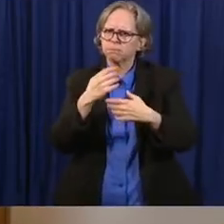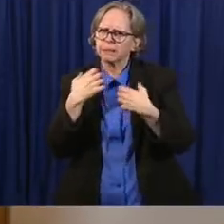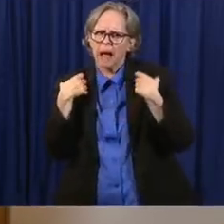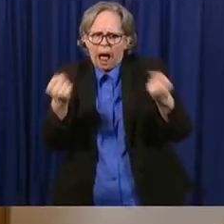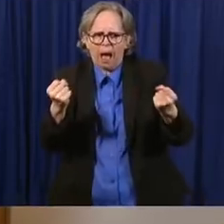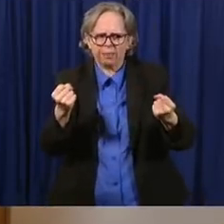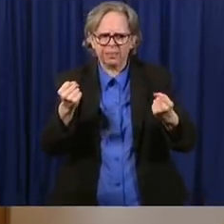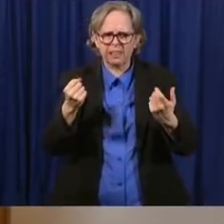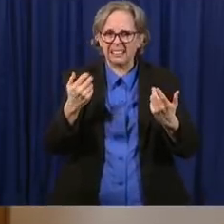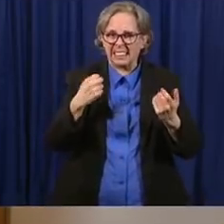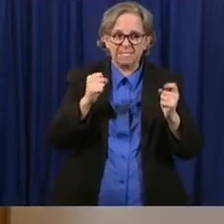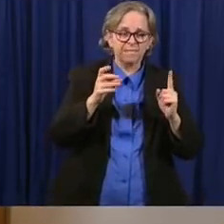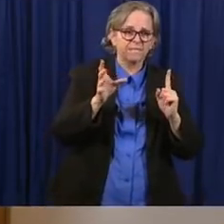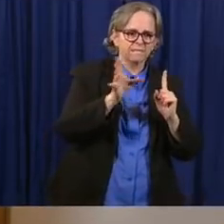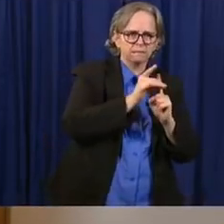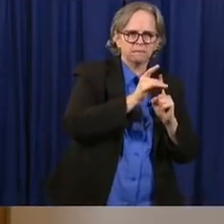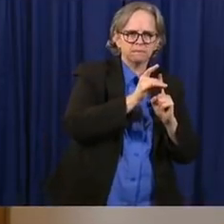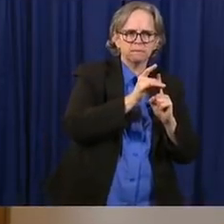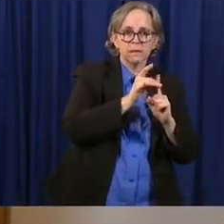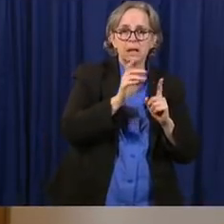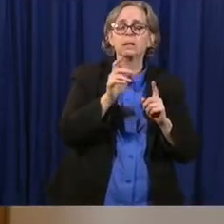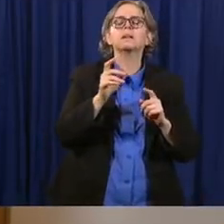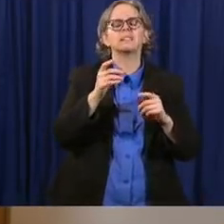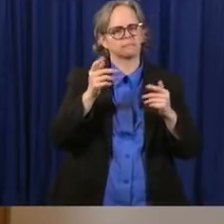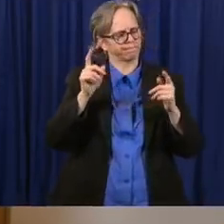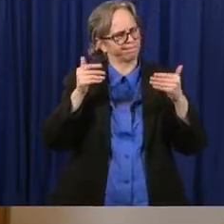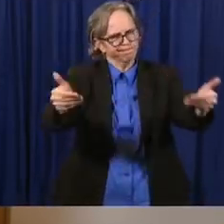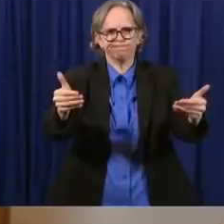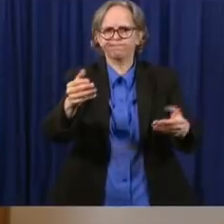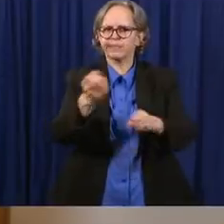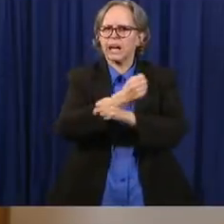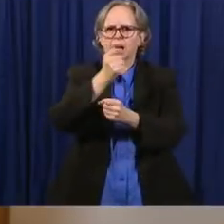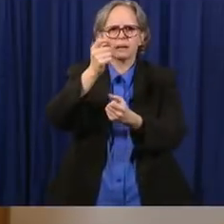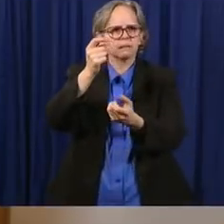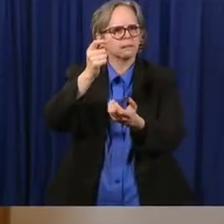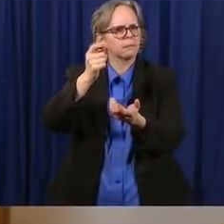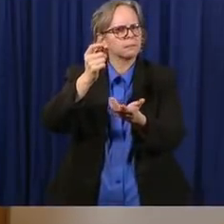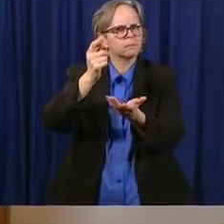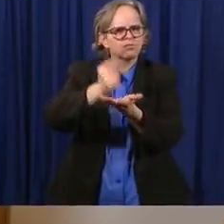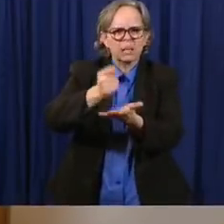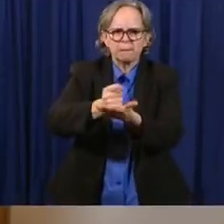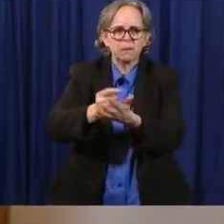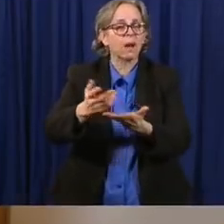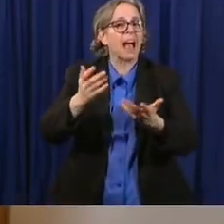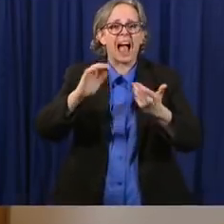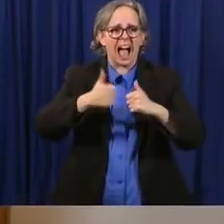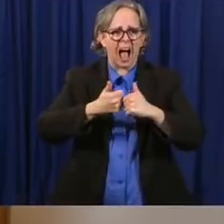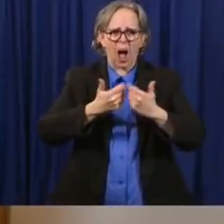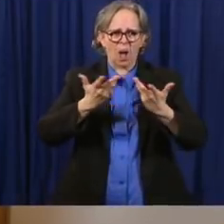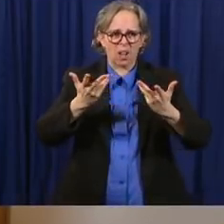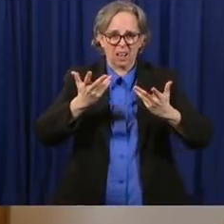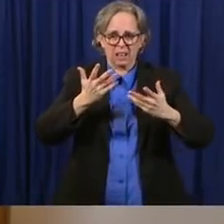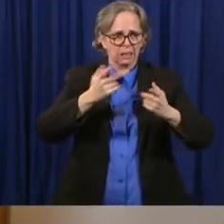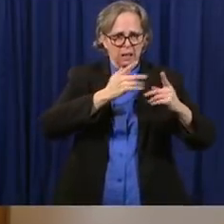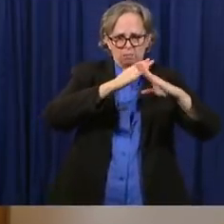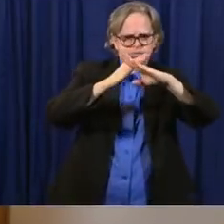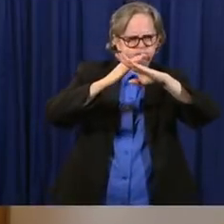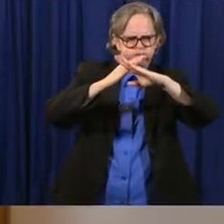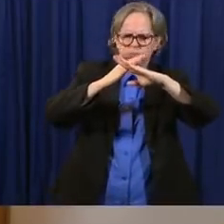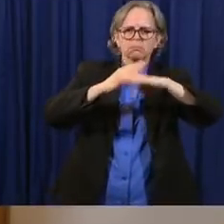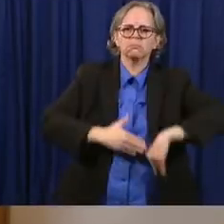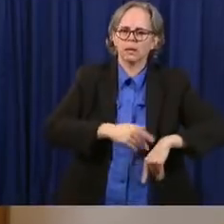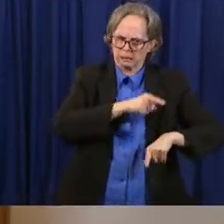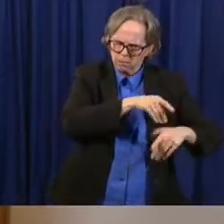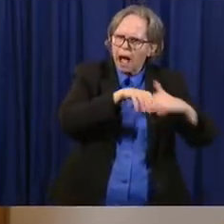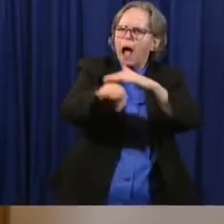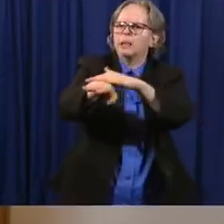certainly includes reducing barriers to care. Medicaid, the managed care plans, and My Care of Ohio plans have come